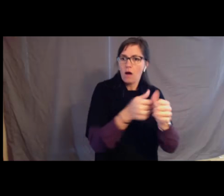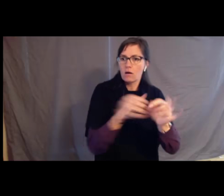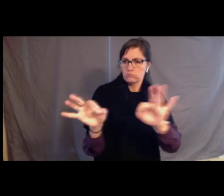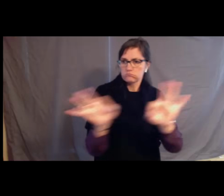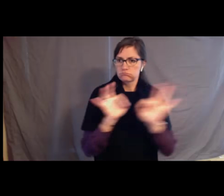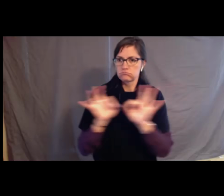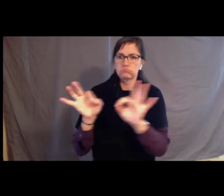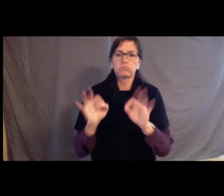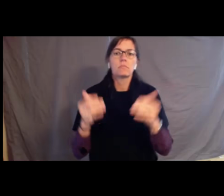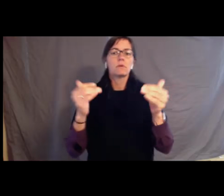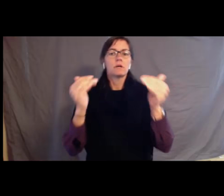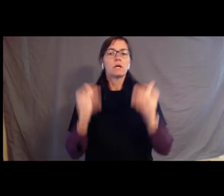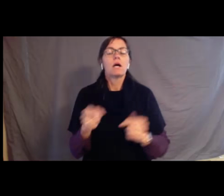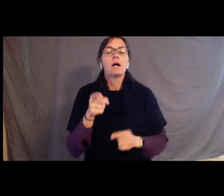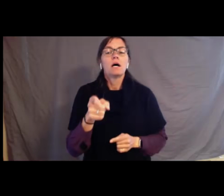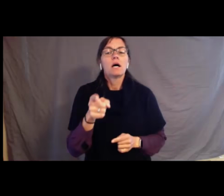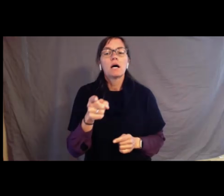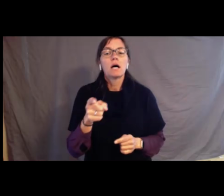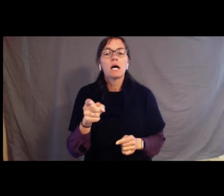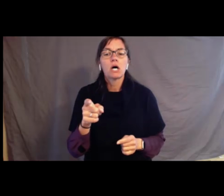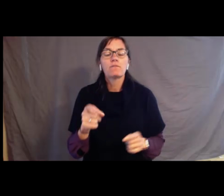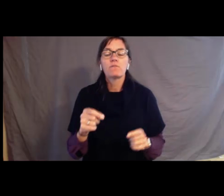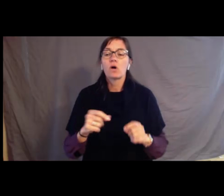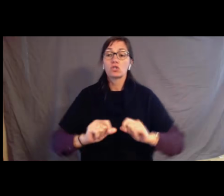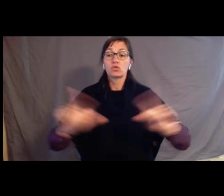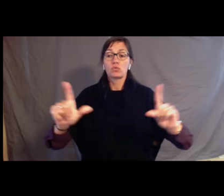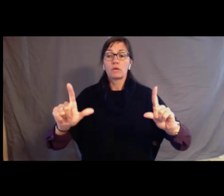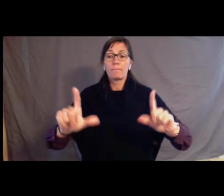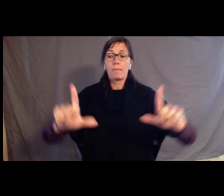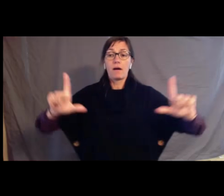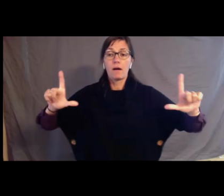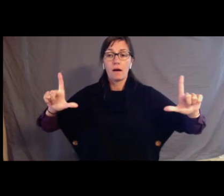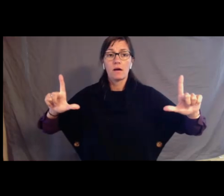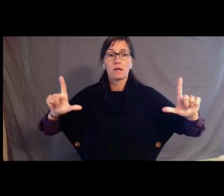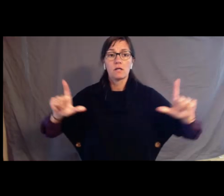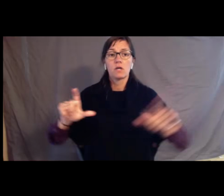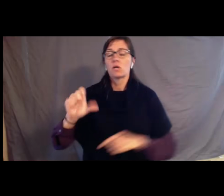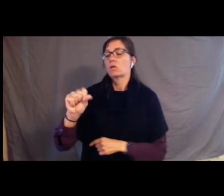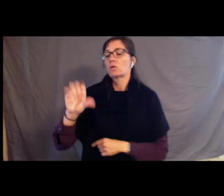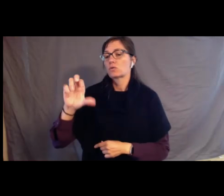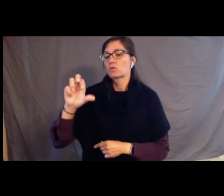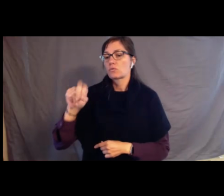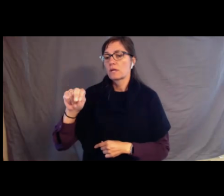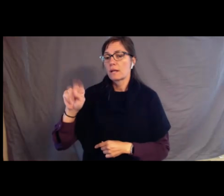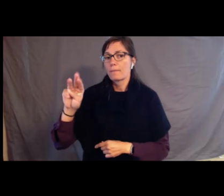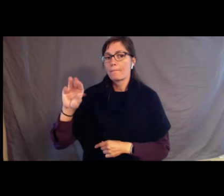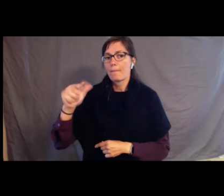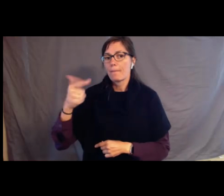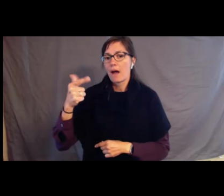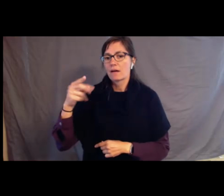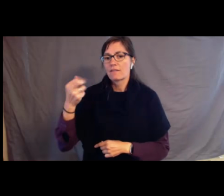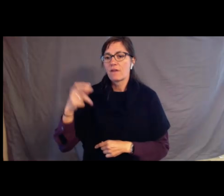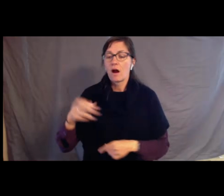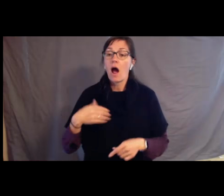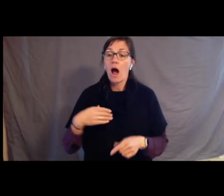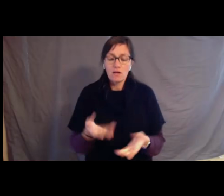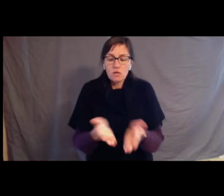Here's an example of a screen magnifier. So this youngster, Ethan, has the materials underneath the device and